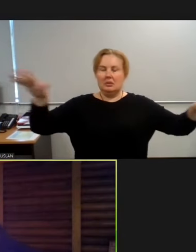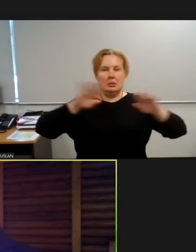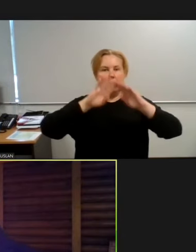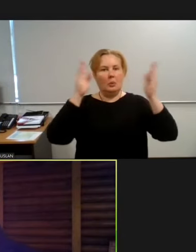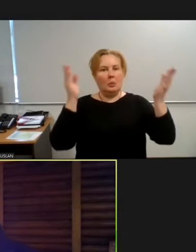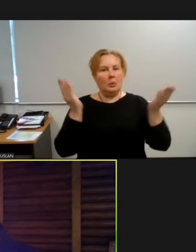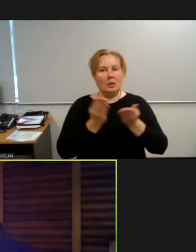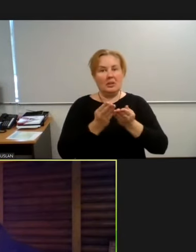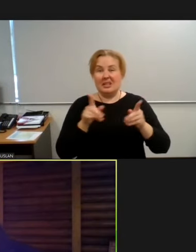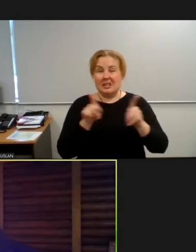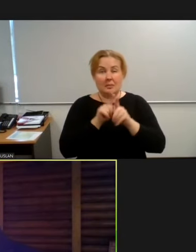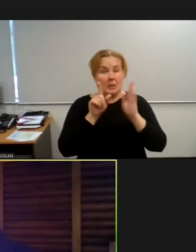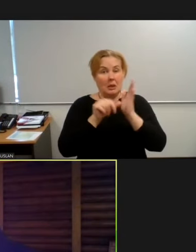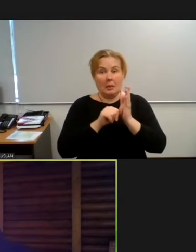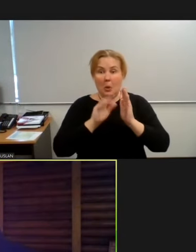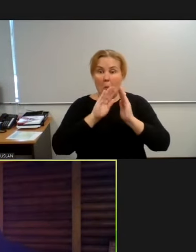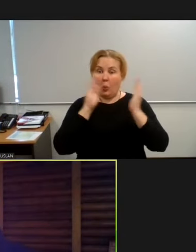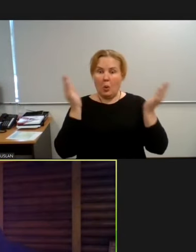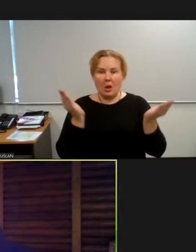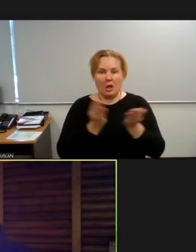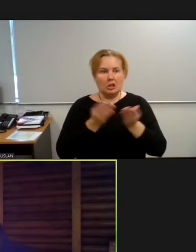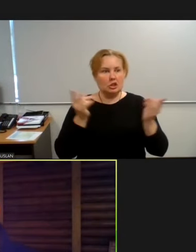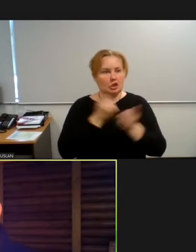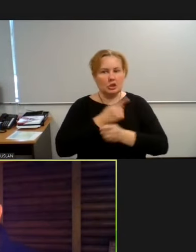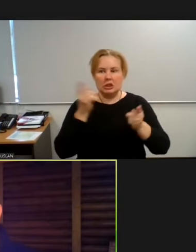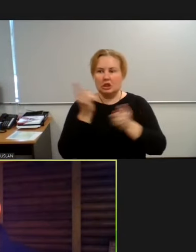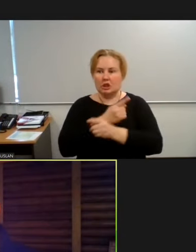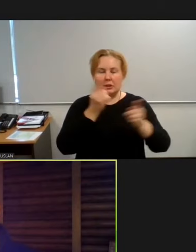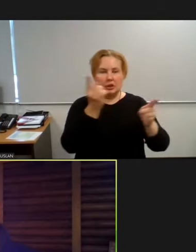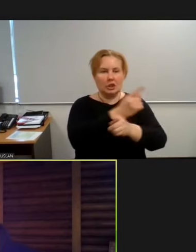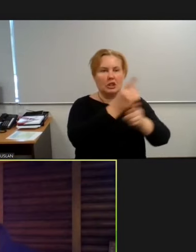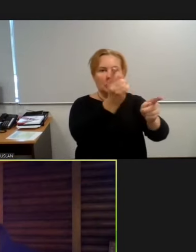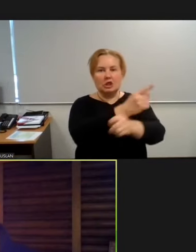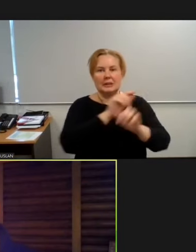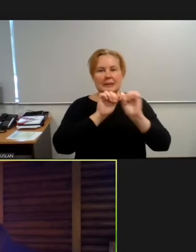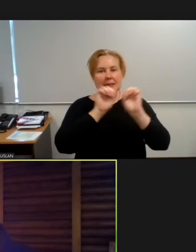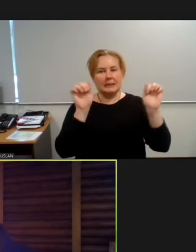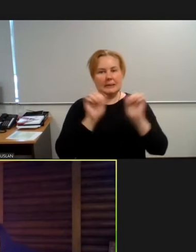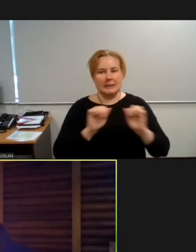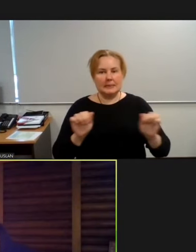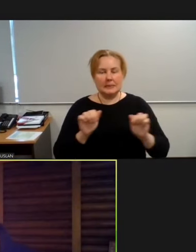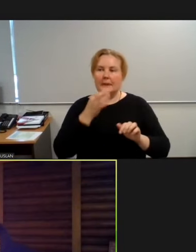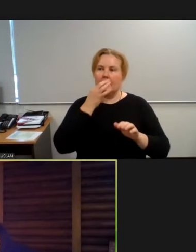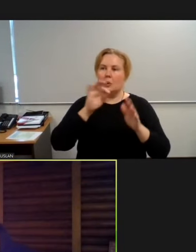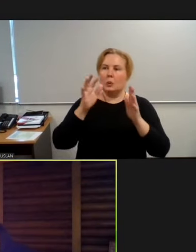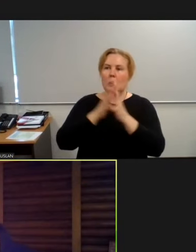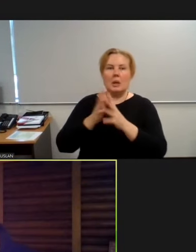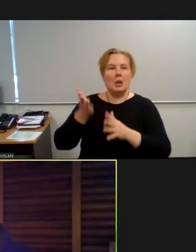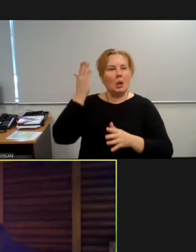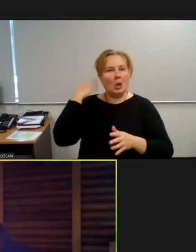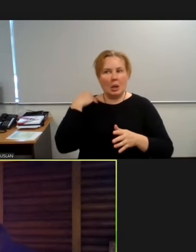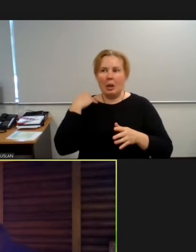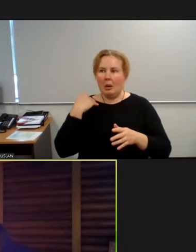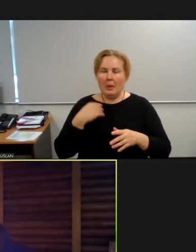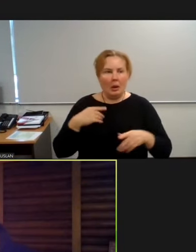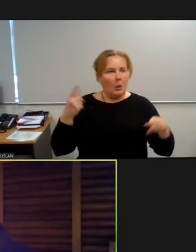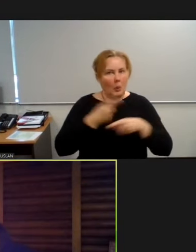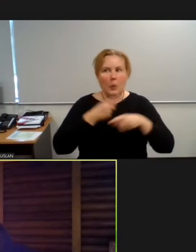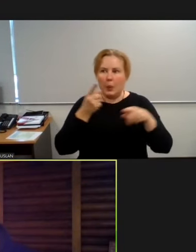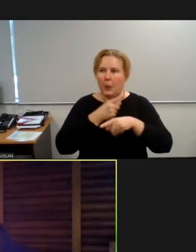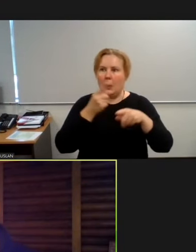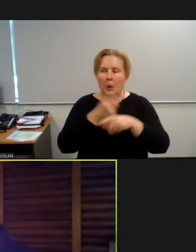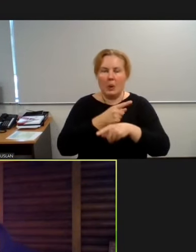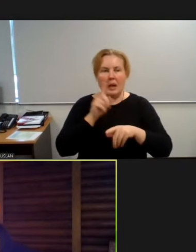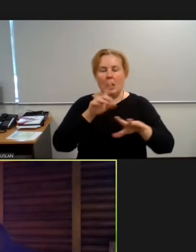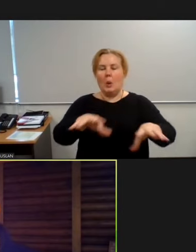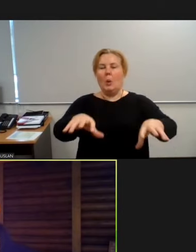very fast to easing a few weeks ago. Okay, we've had to pull back now, but you know that it'll accelerate again. So